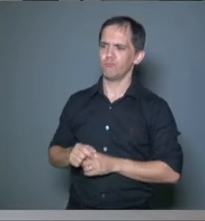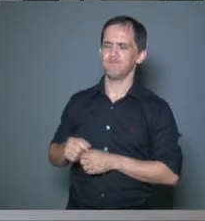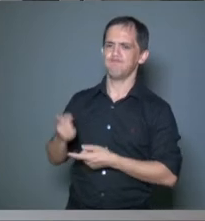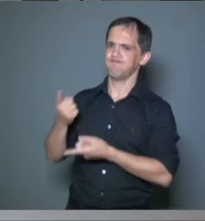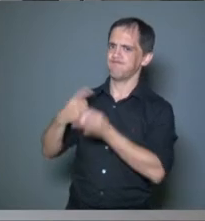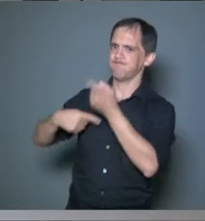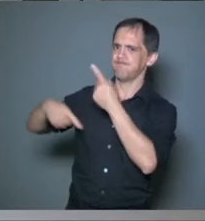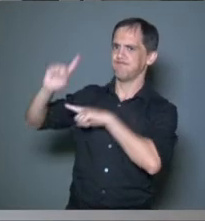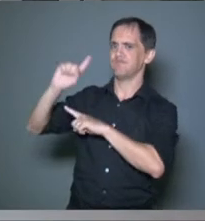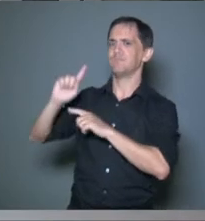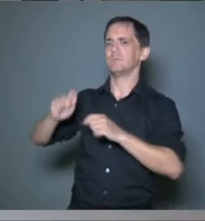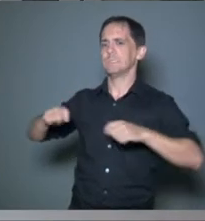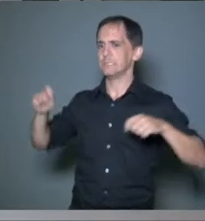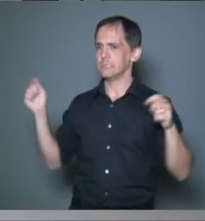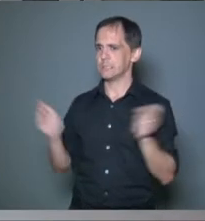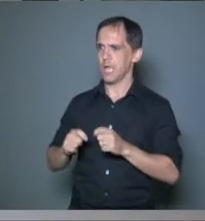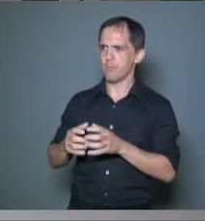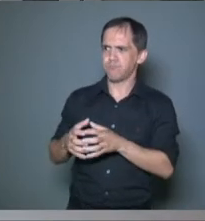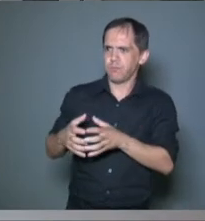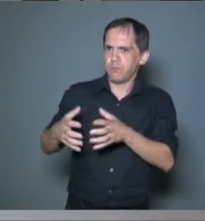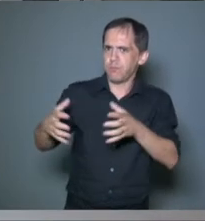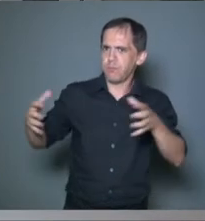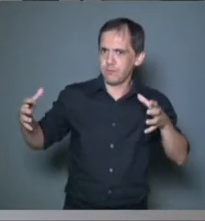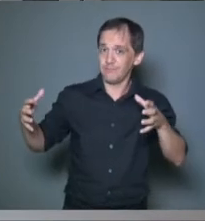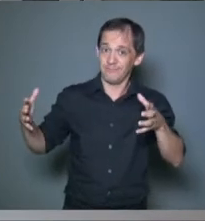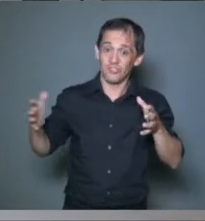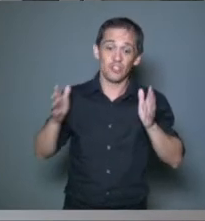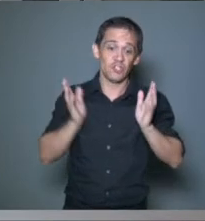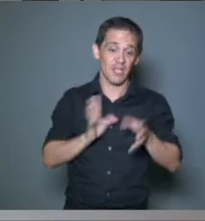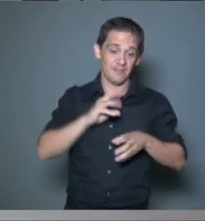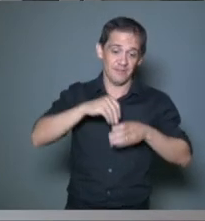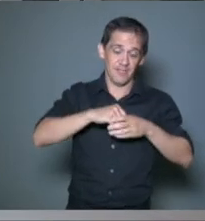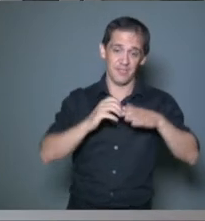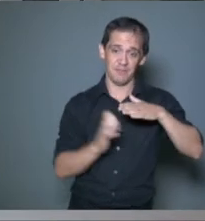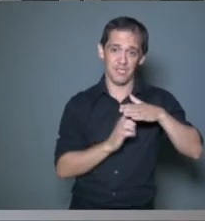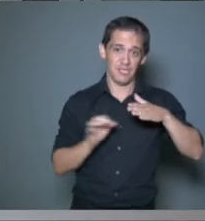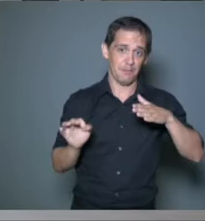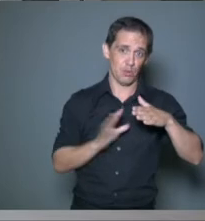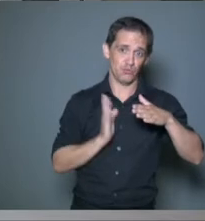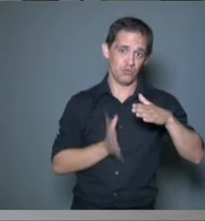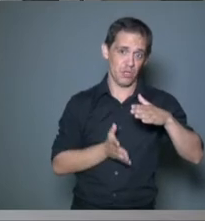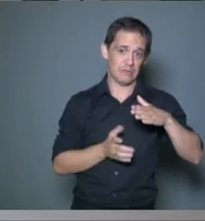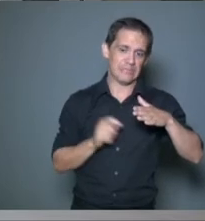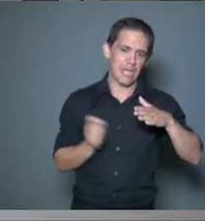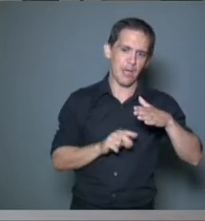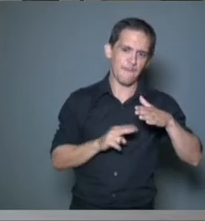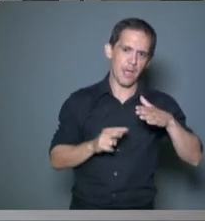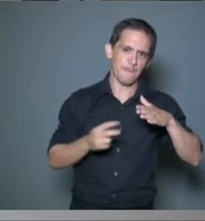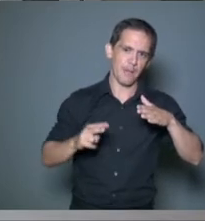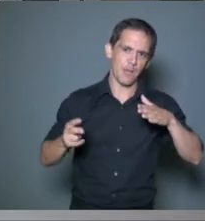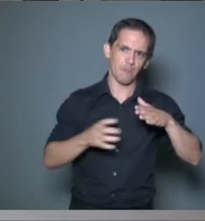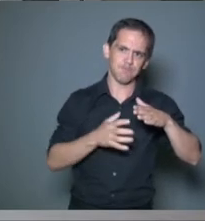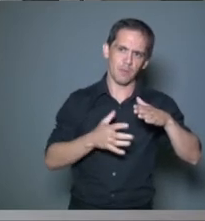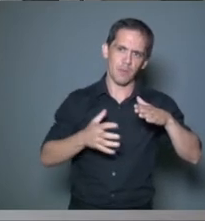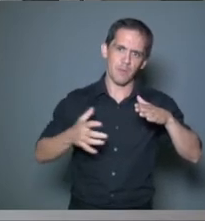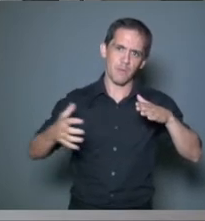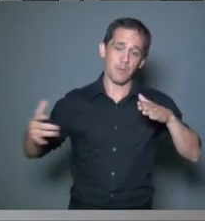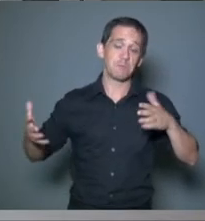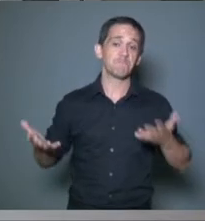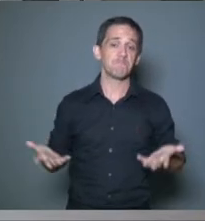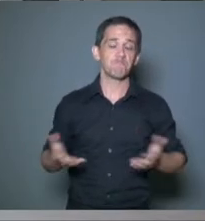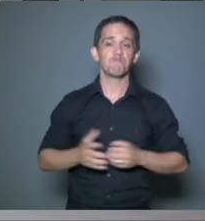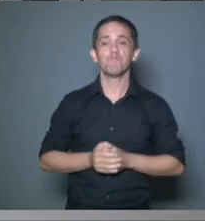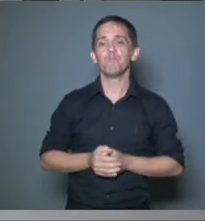very high potential. As Pavinato mentioned, it's already a big business within SLC, and how that can